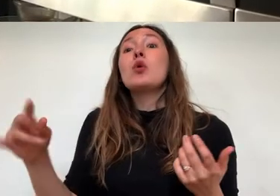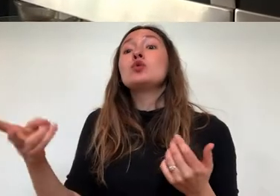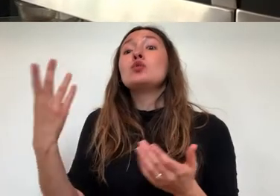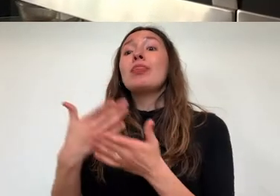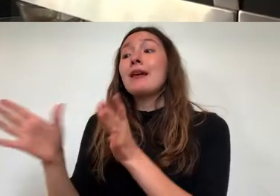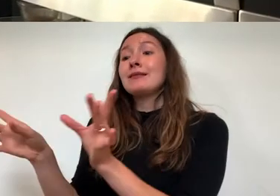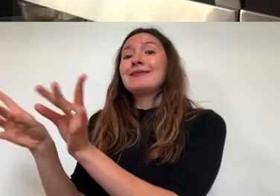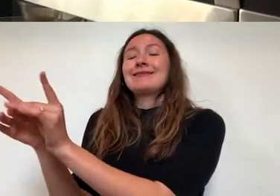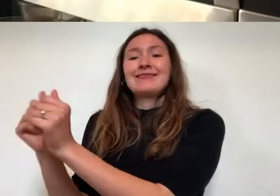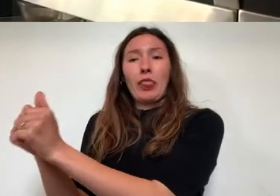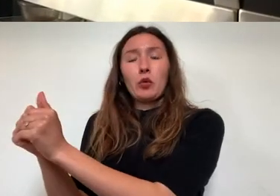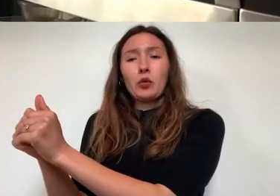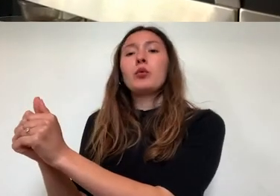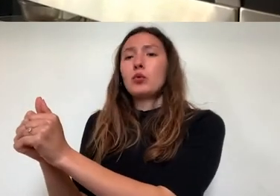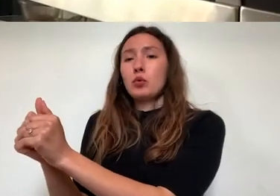together,